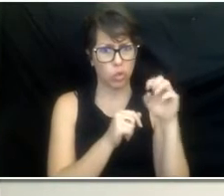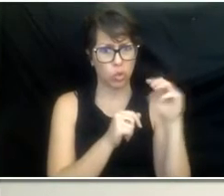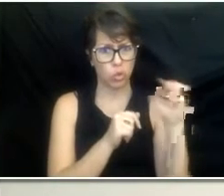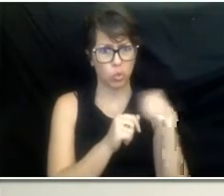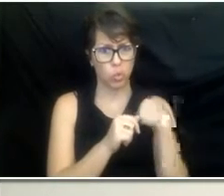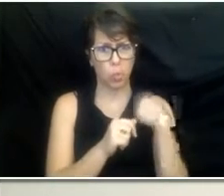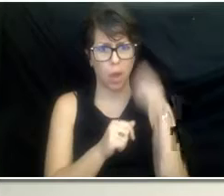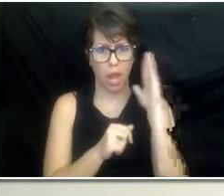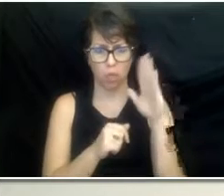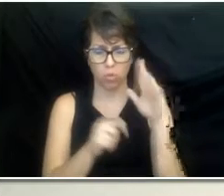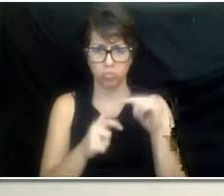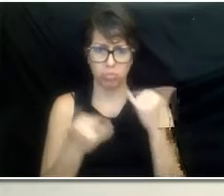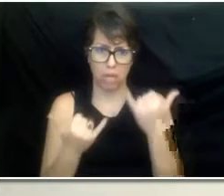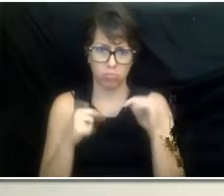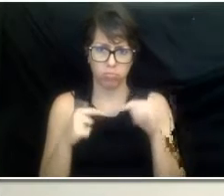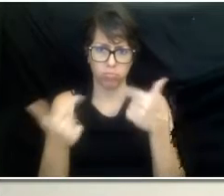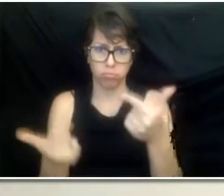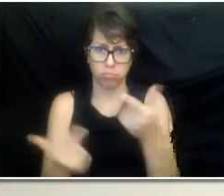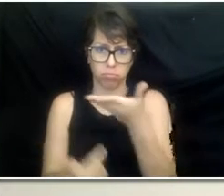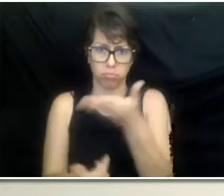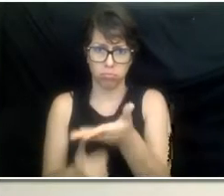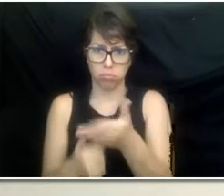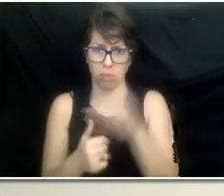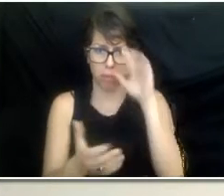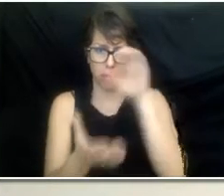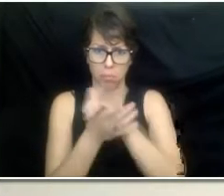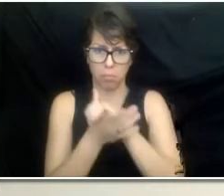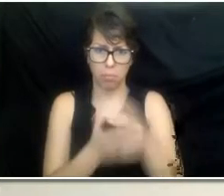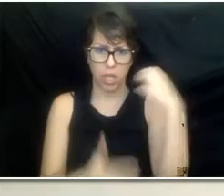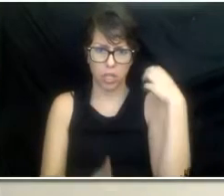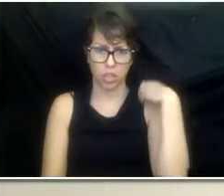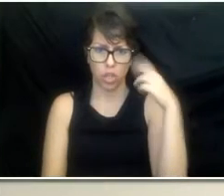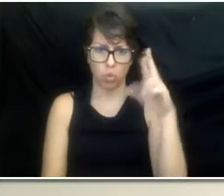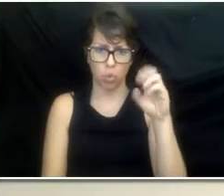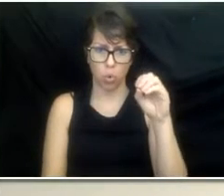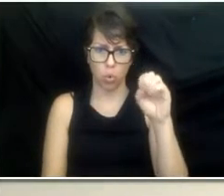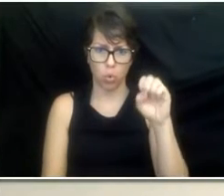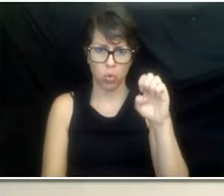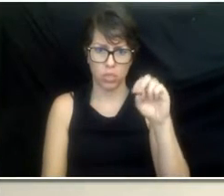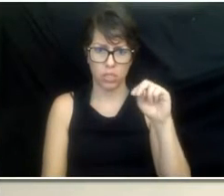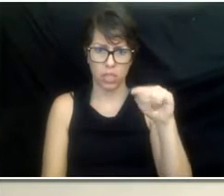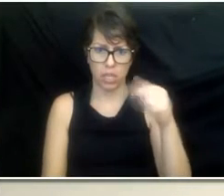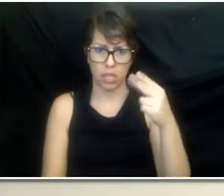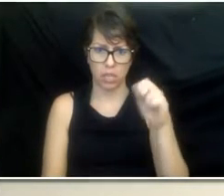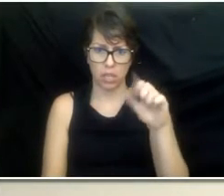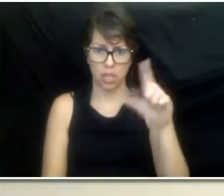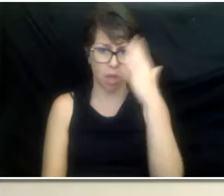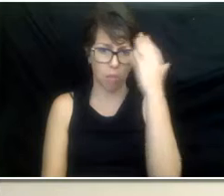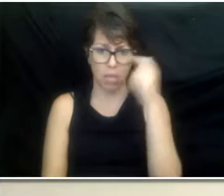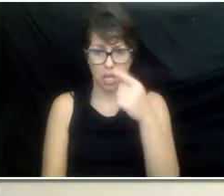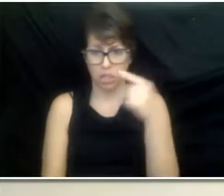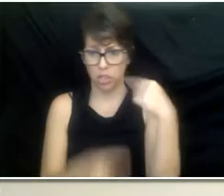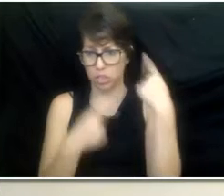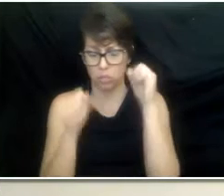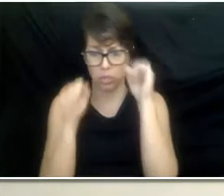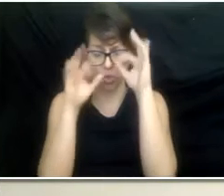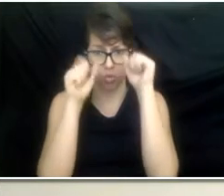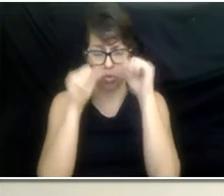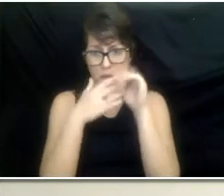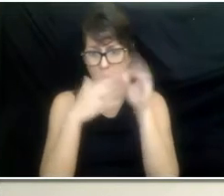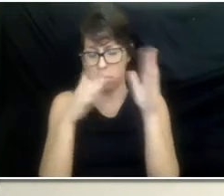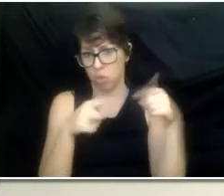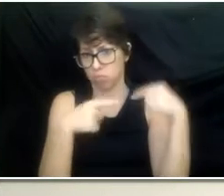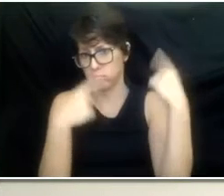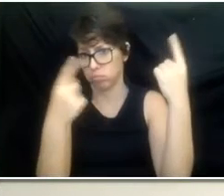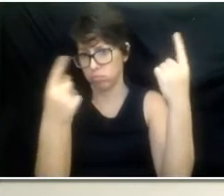she and chair Richard Richards will make sure we get through to the the members as quickly as we can as well so thank you deputy chief I'll come back to you